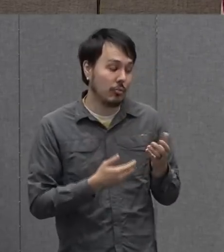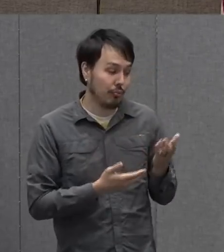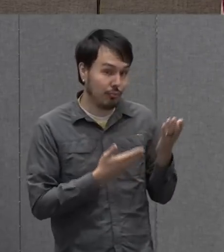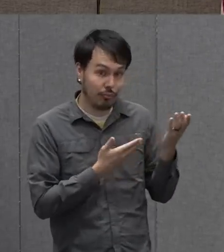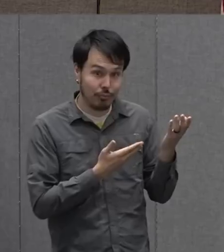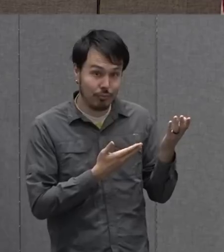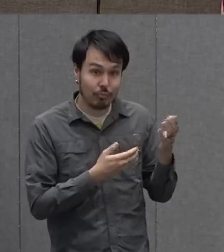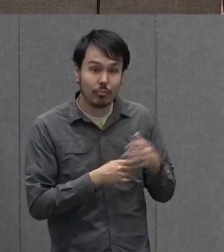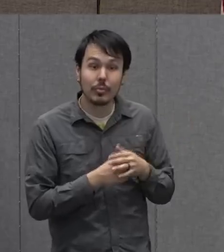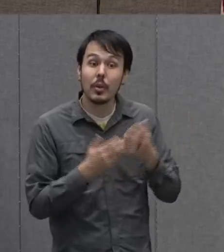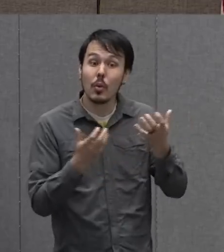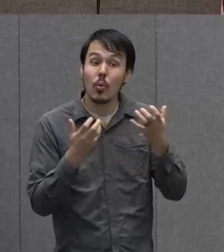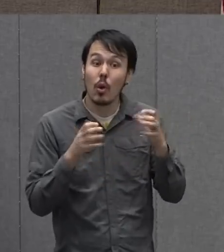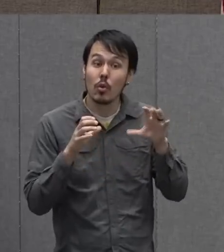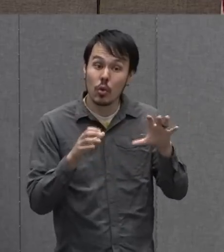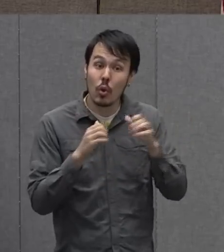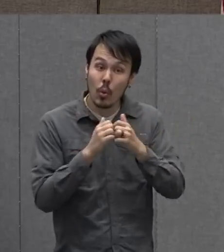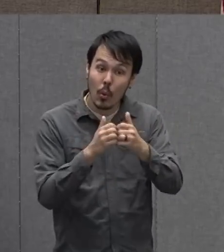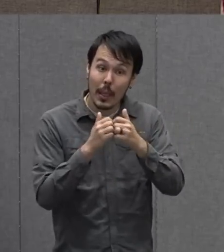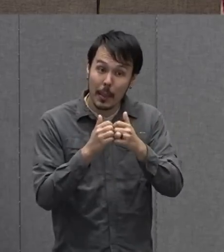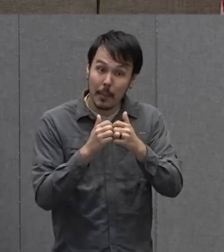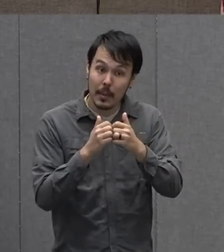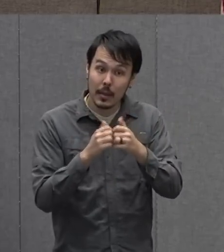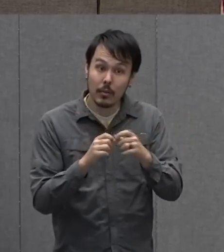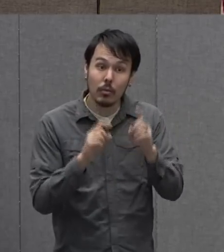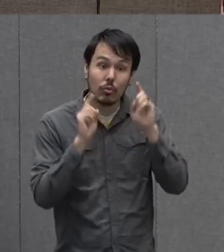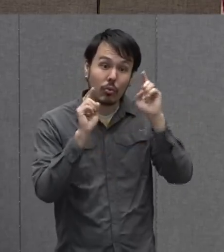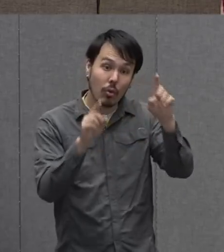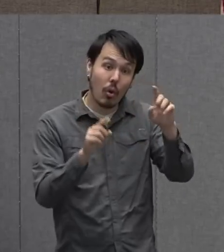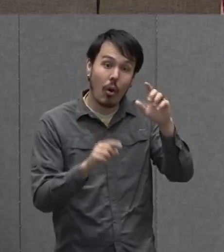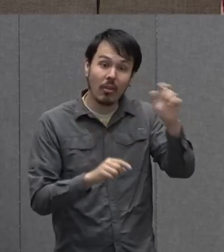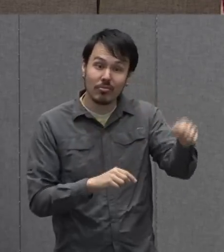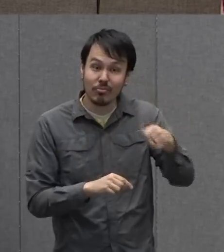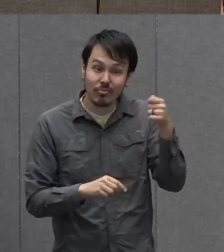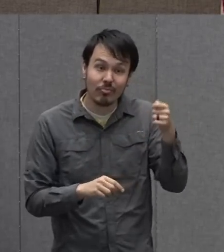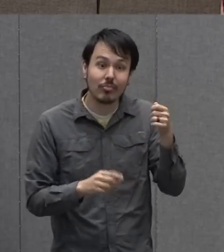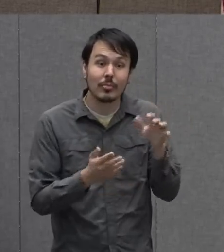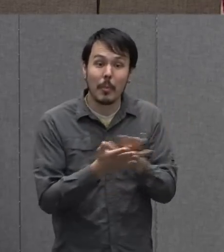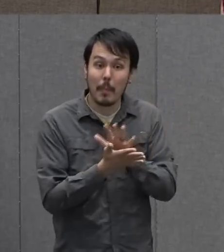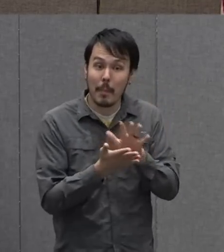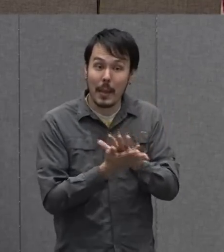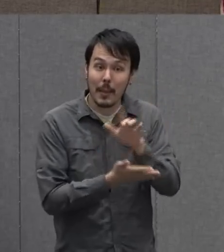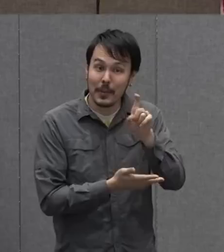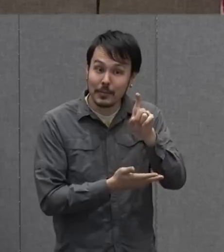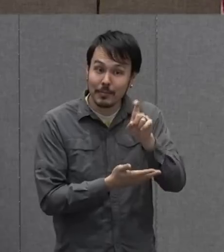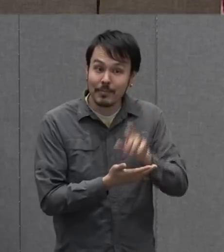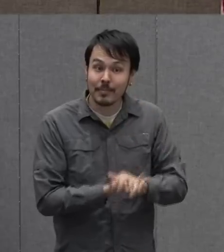with me, will you go grab a blank sheet of paper?